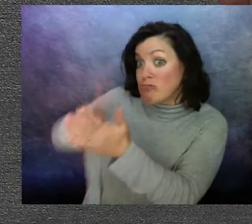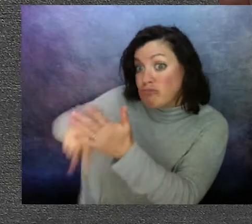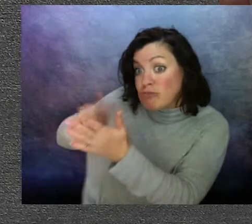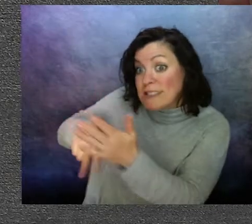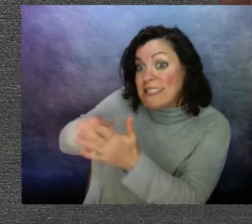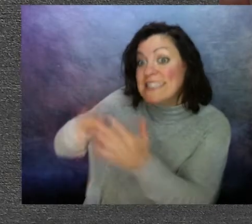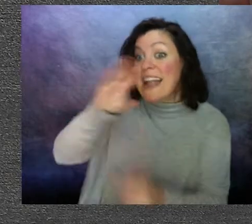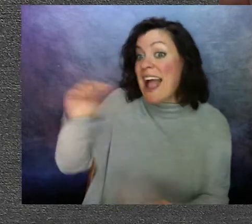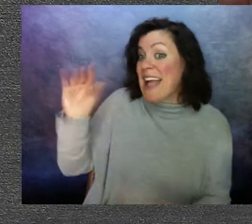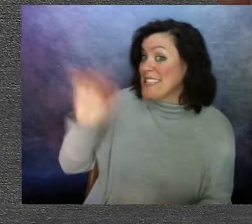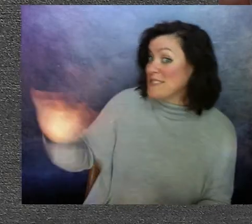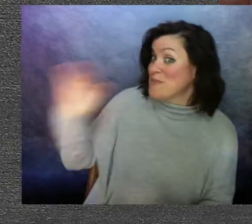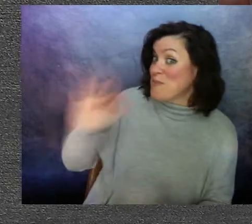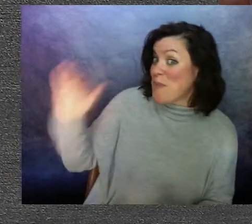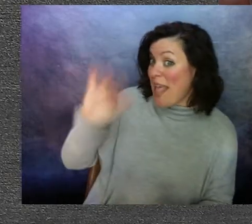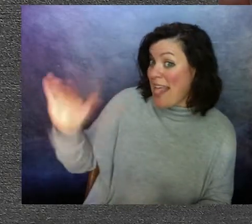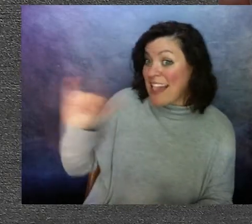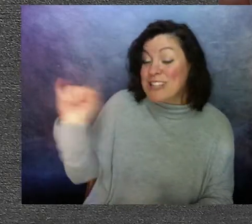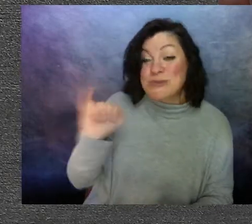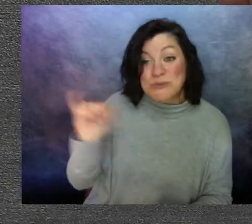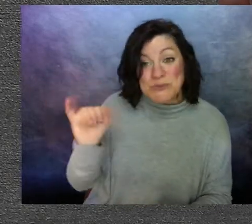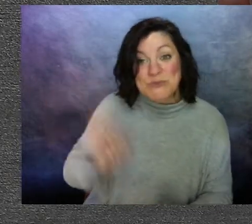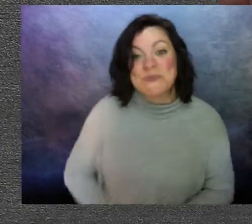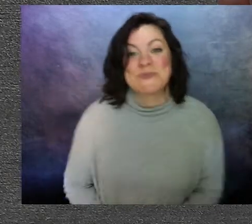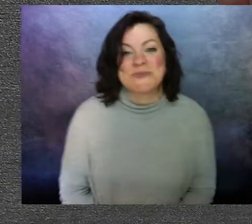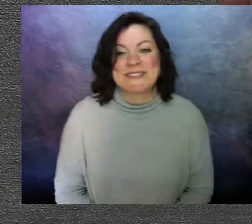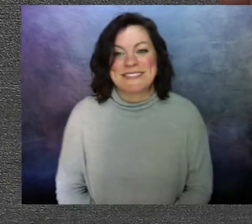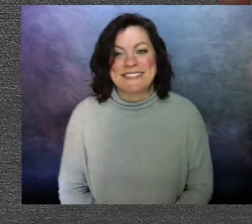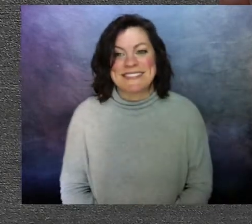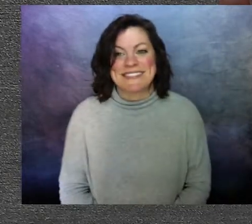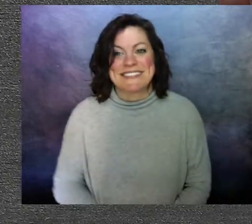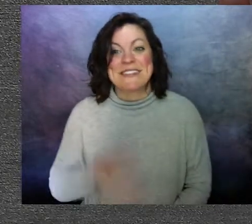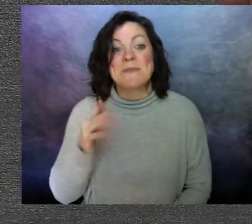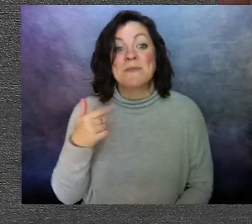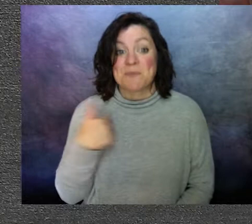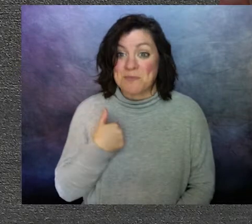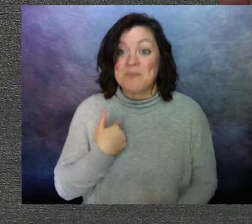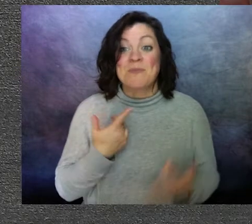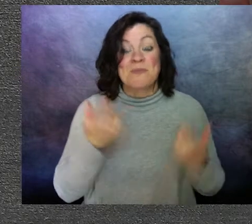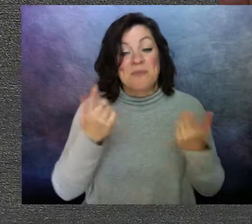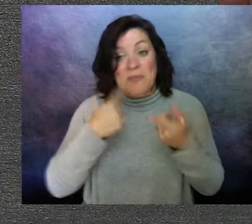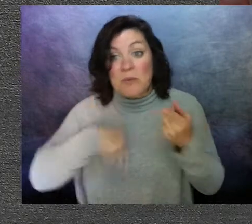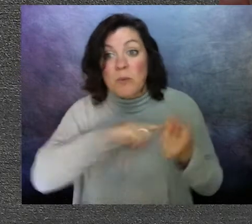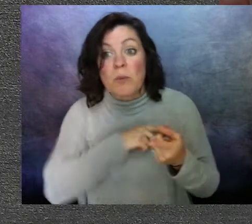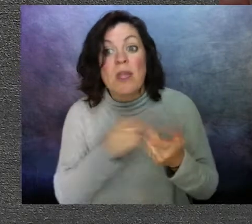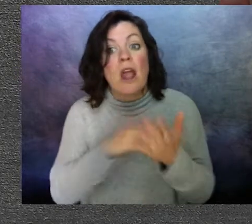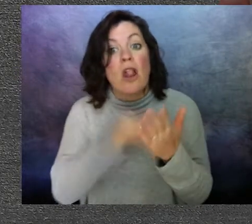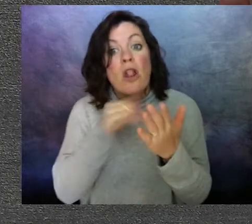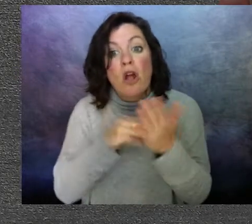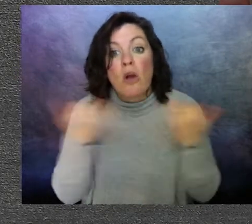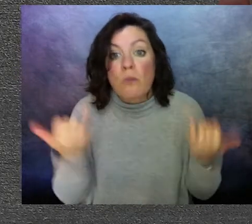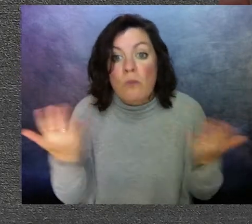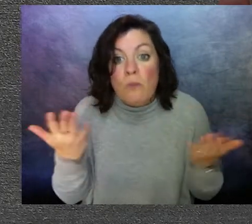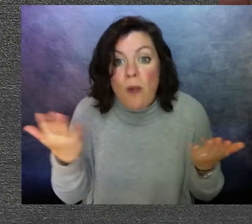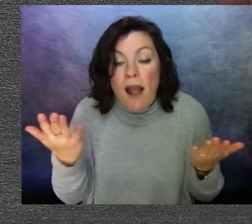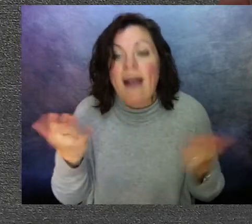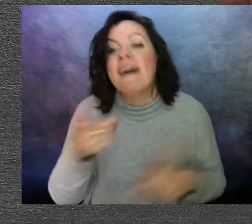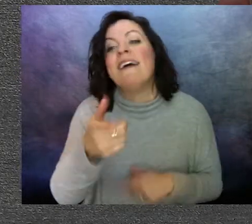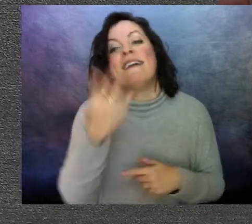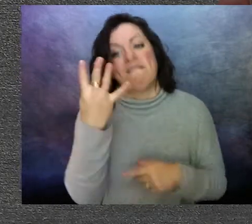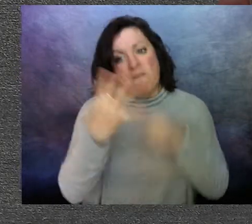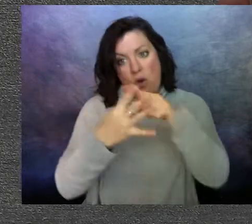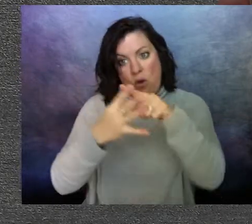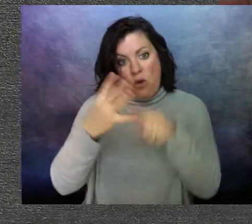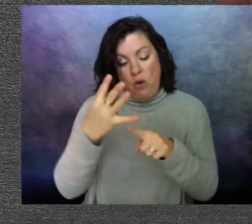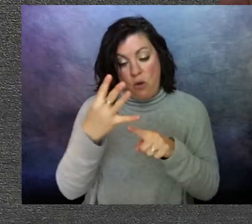Ah, two of my favorite subjects. Well, our friends at home and I are talking about the four seasons, and mostly about the season of fall, which